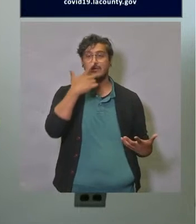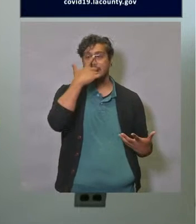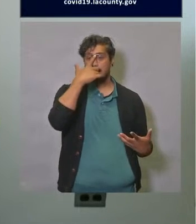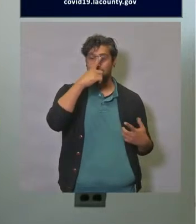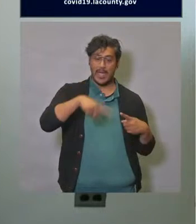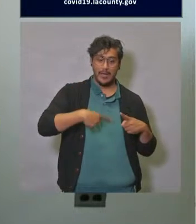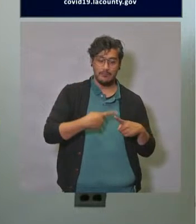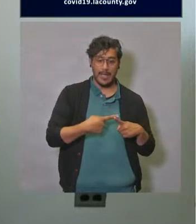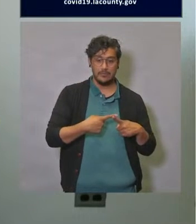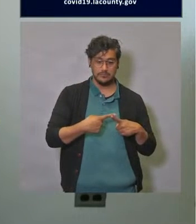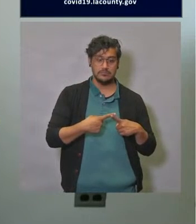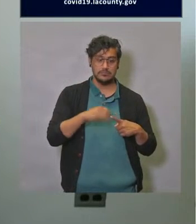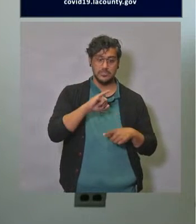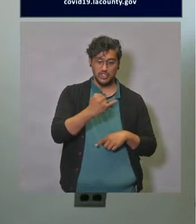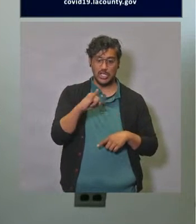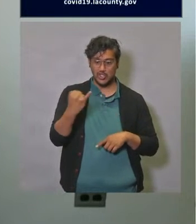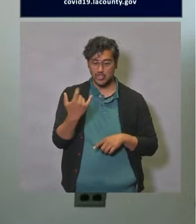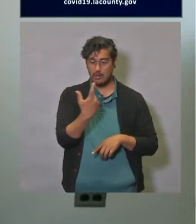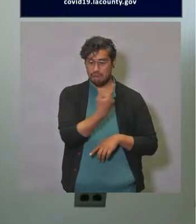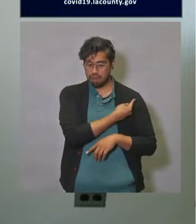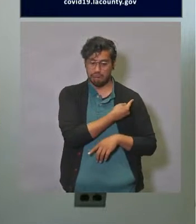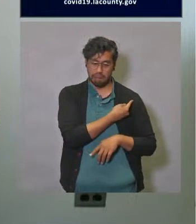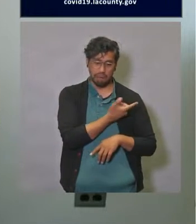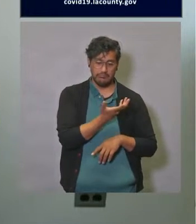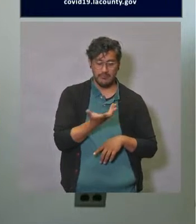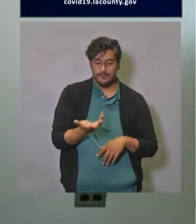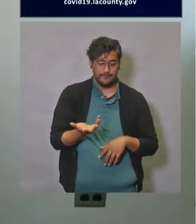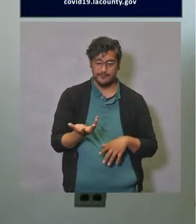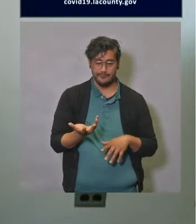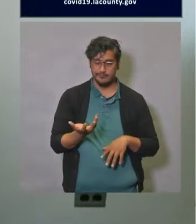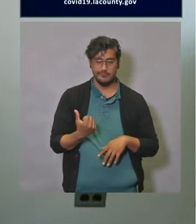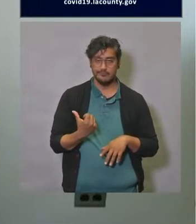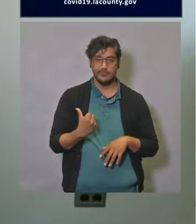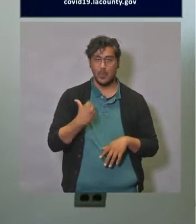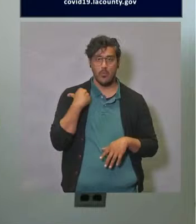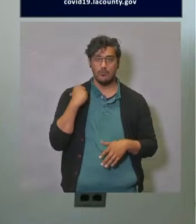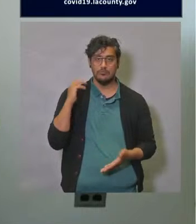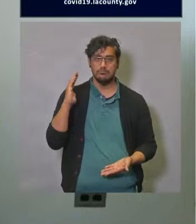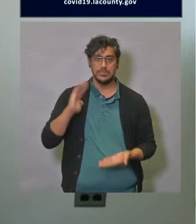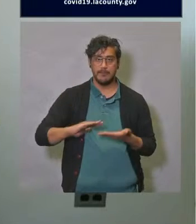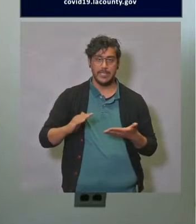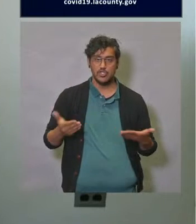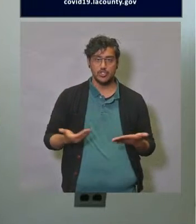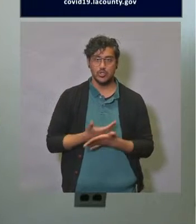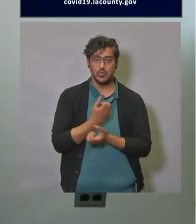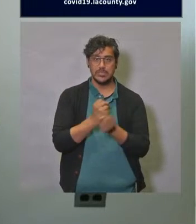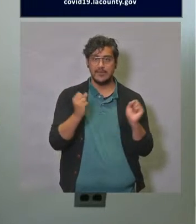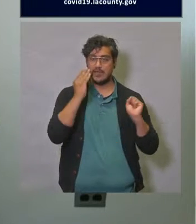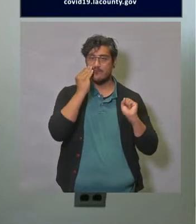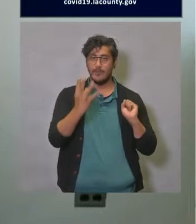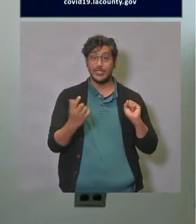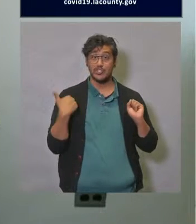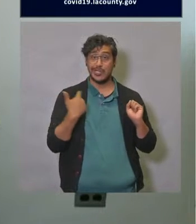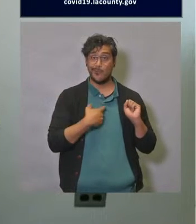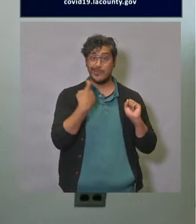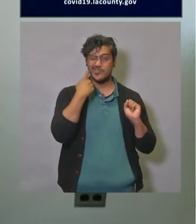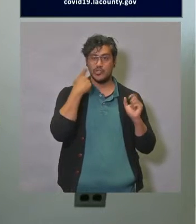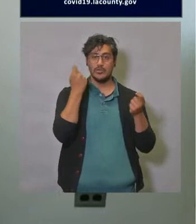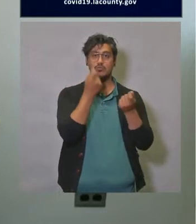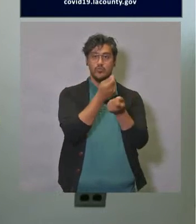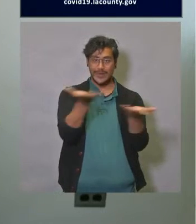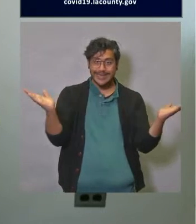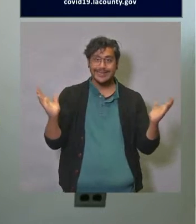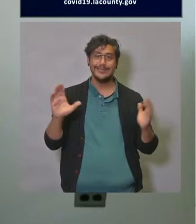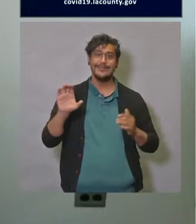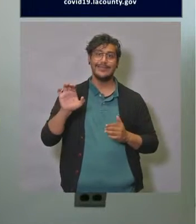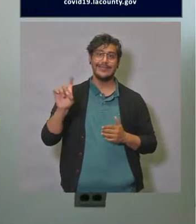getting a dose of J&J is not going to diminish with the new safety information that we're releasing, that CDC is